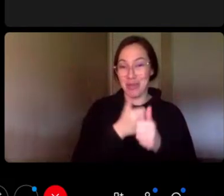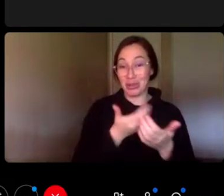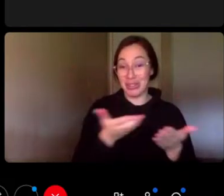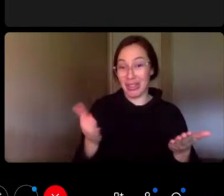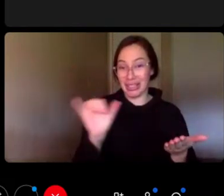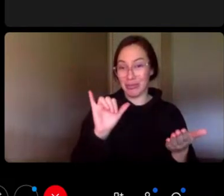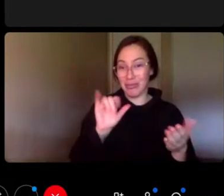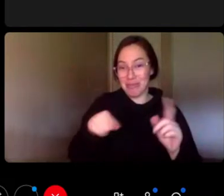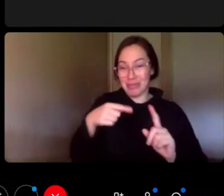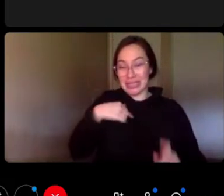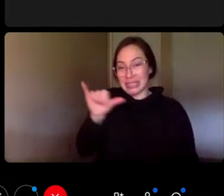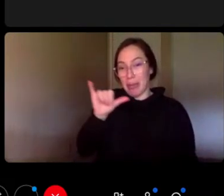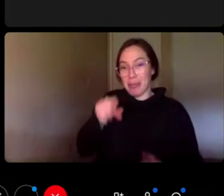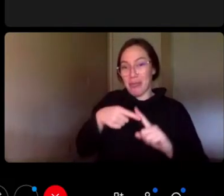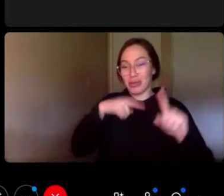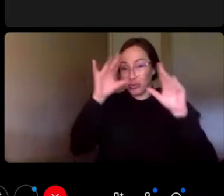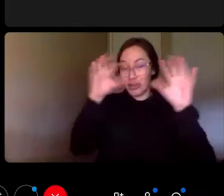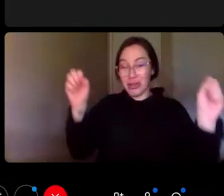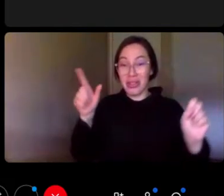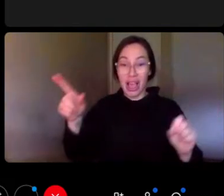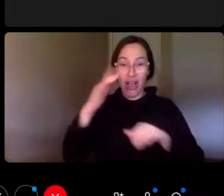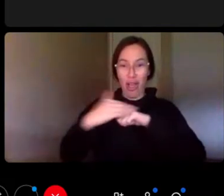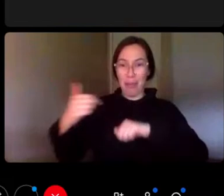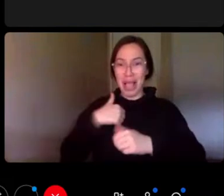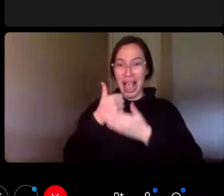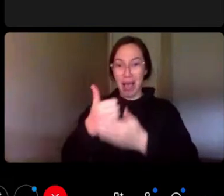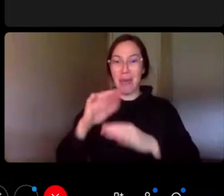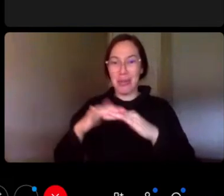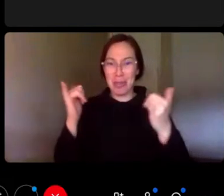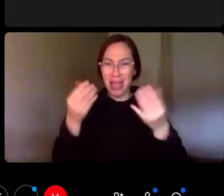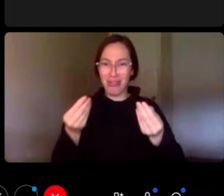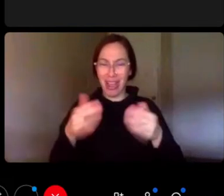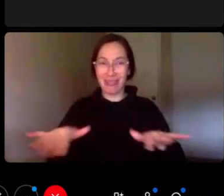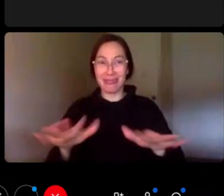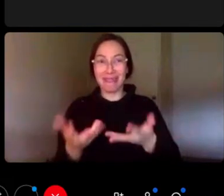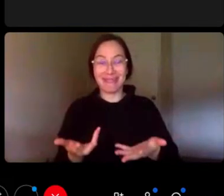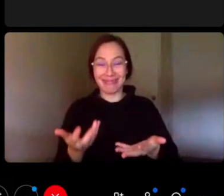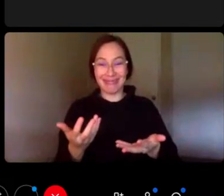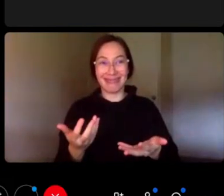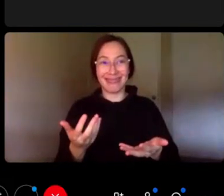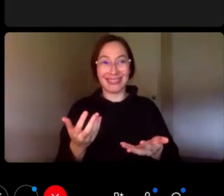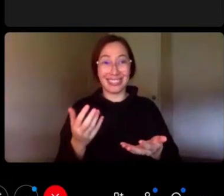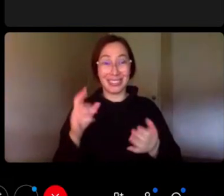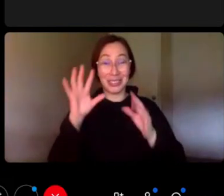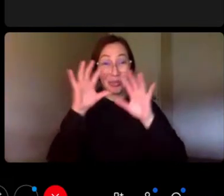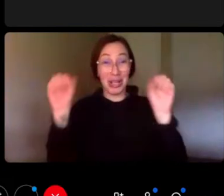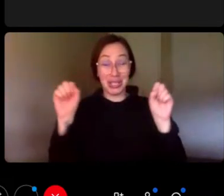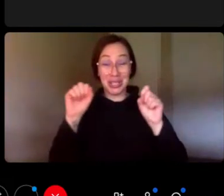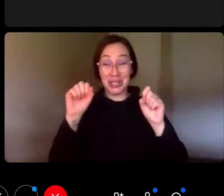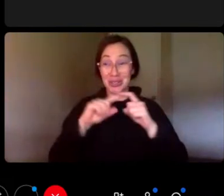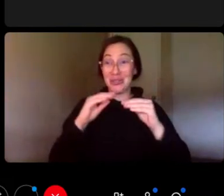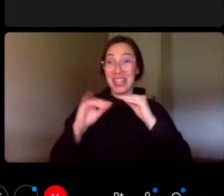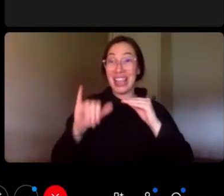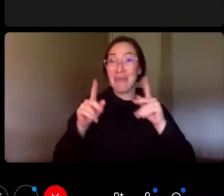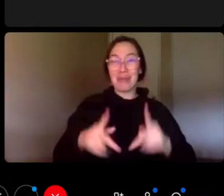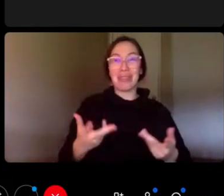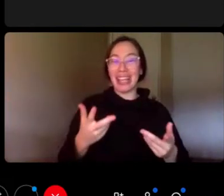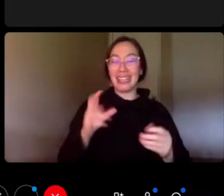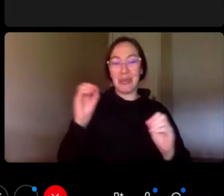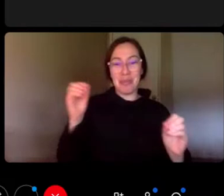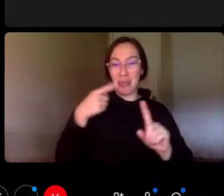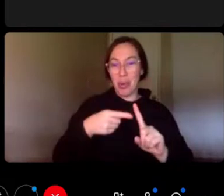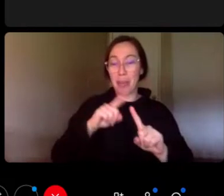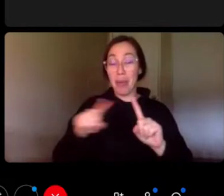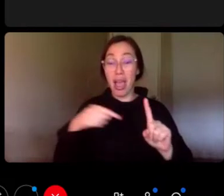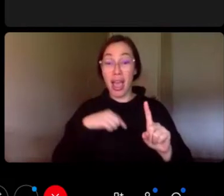superintendent. They're calling me to get help on the playground. There's nobody much more useless than the superintendent to be able to fix that problem. But I can get them to